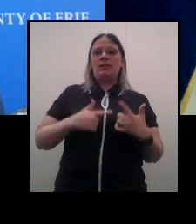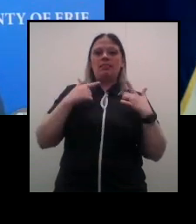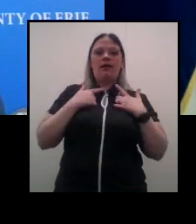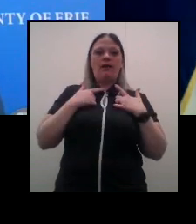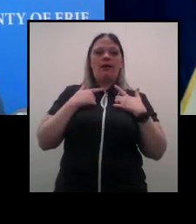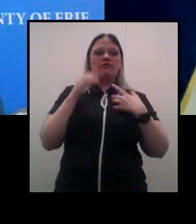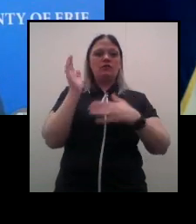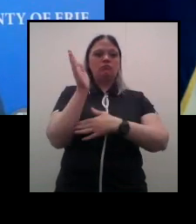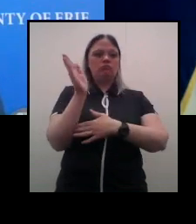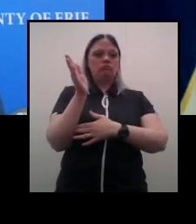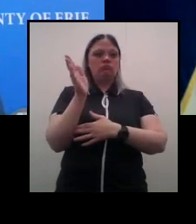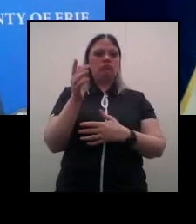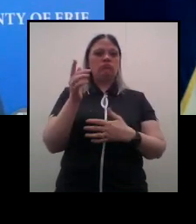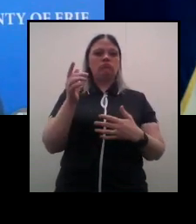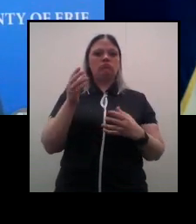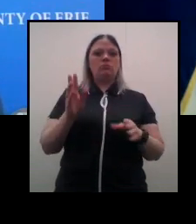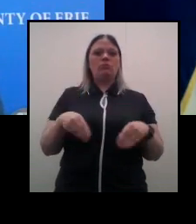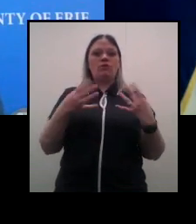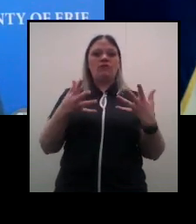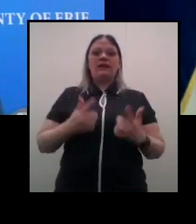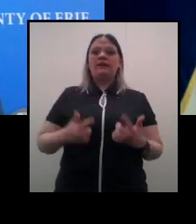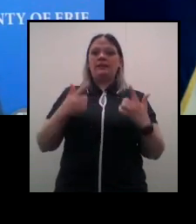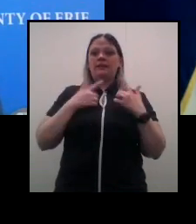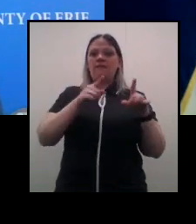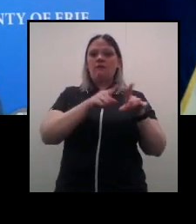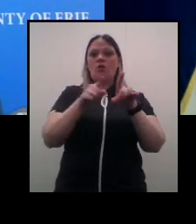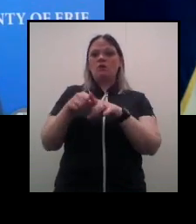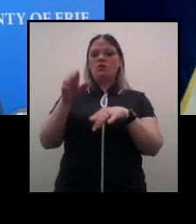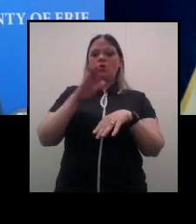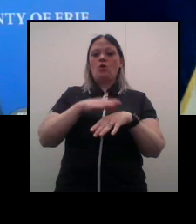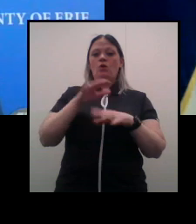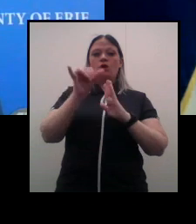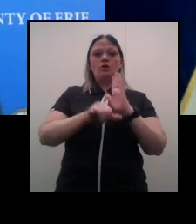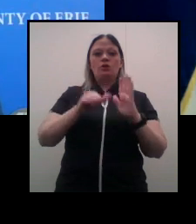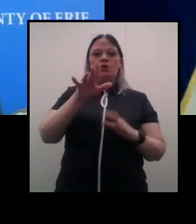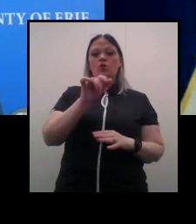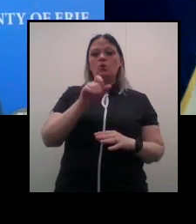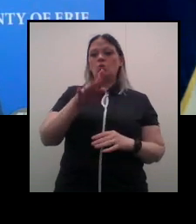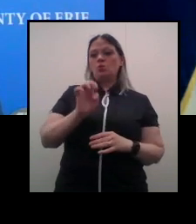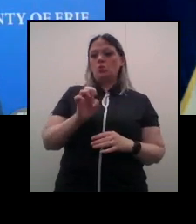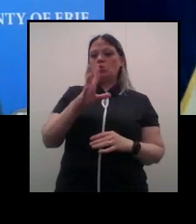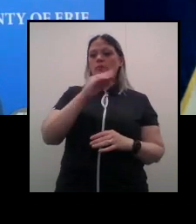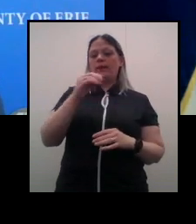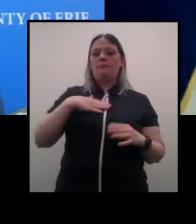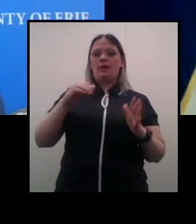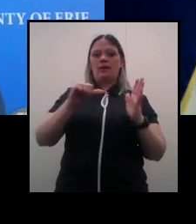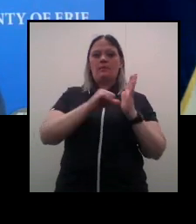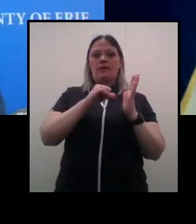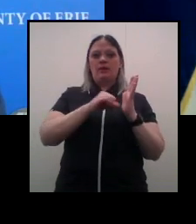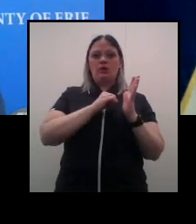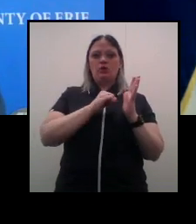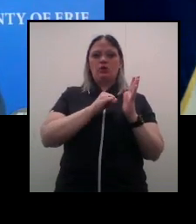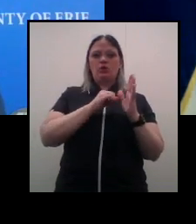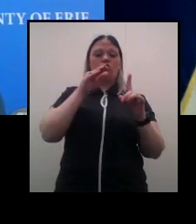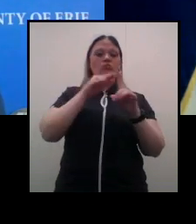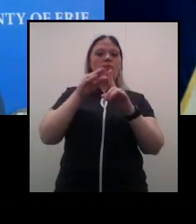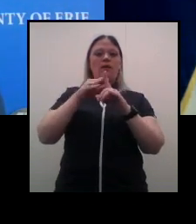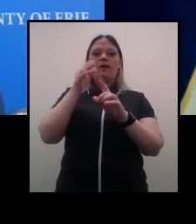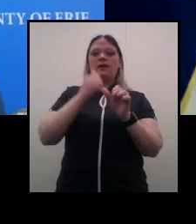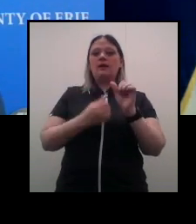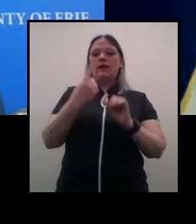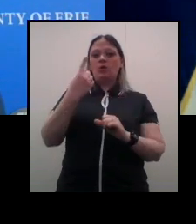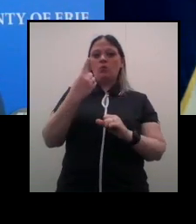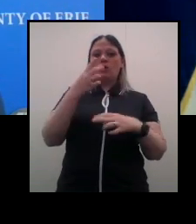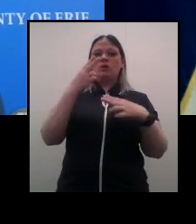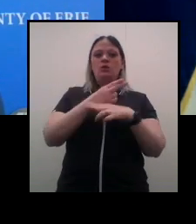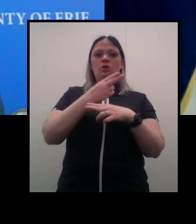briefing, which has been provided live also on the county's YouTube page as well as my county executive page. We remind everybody to